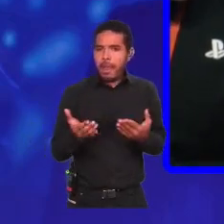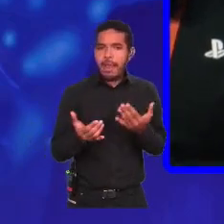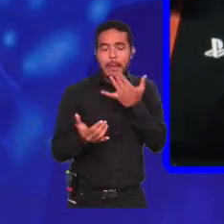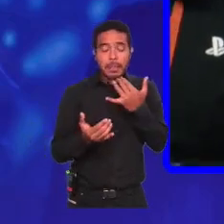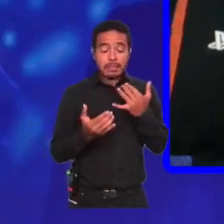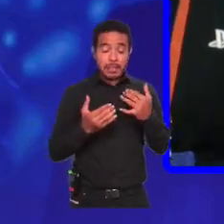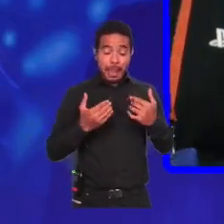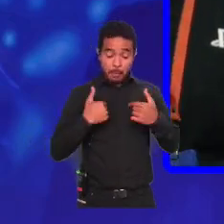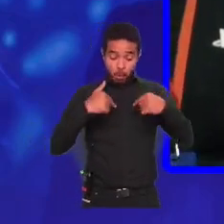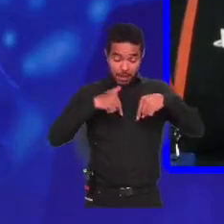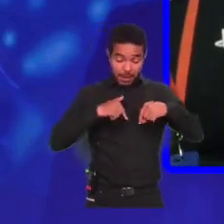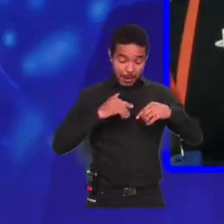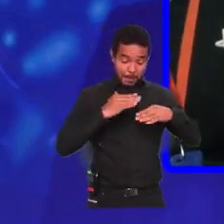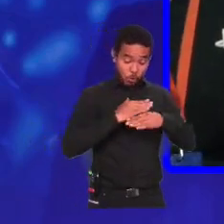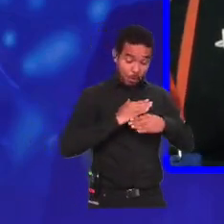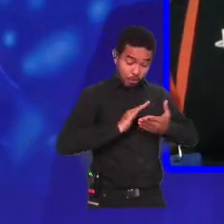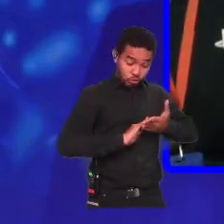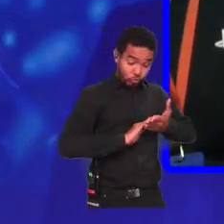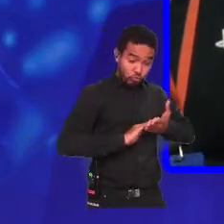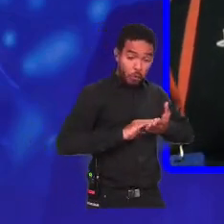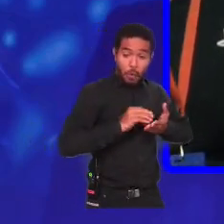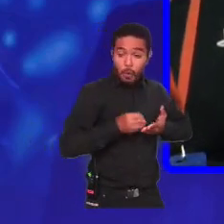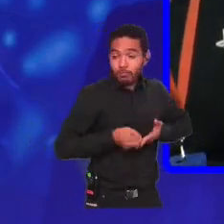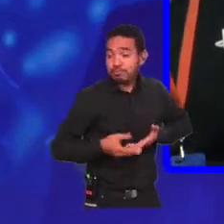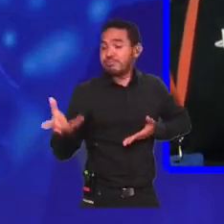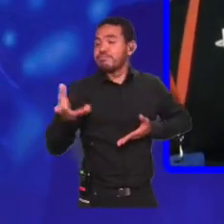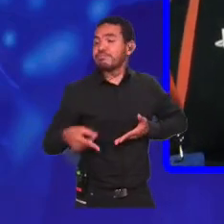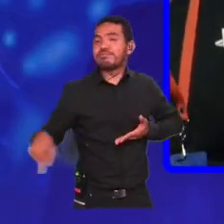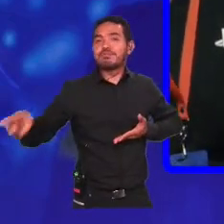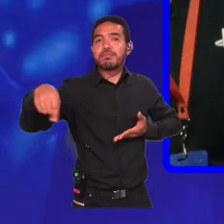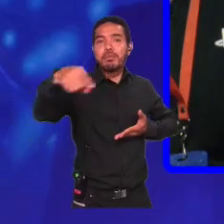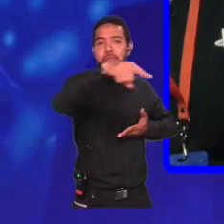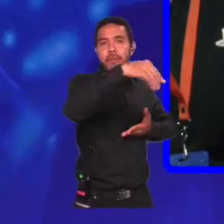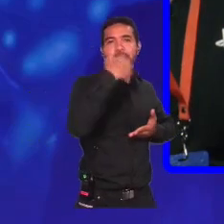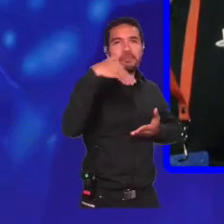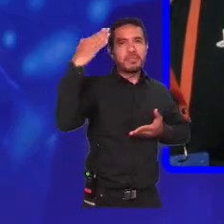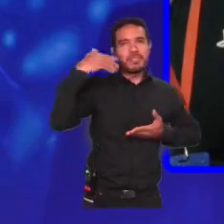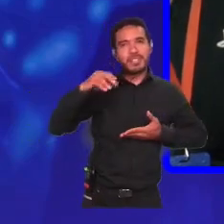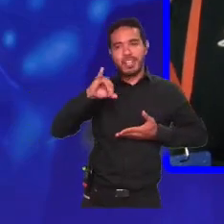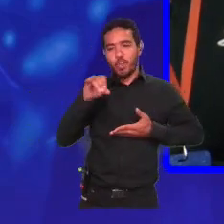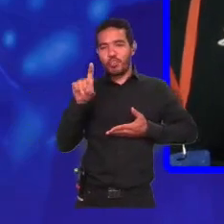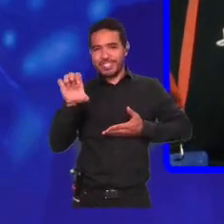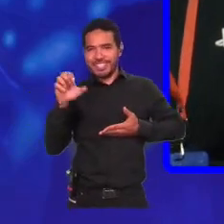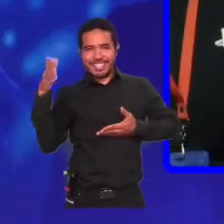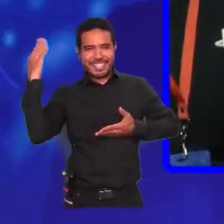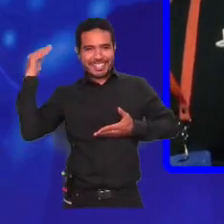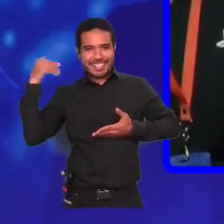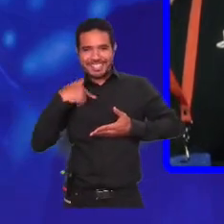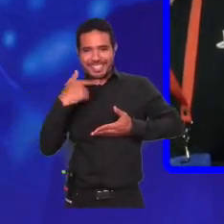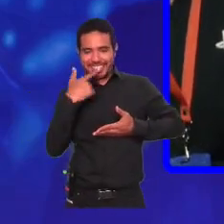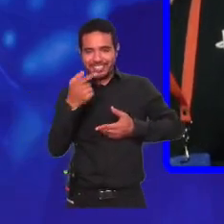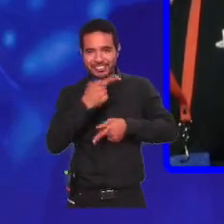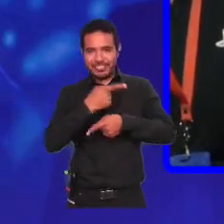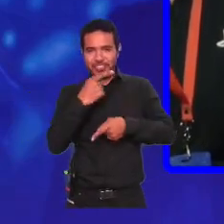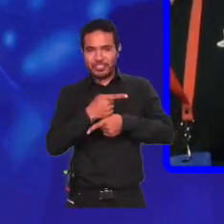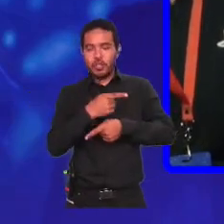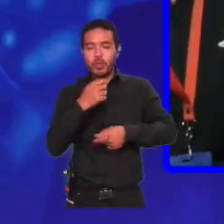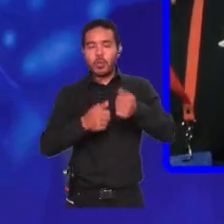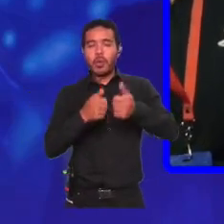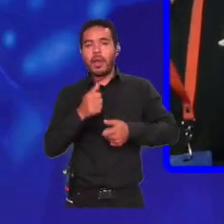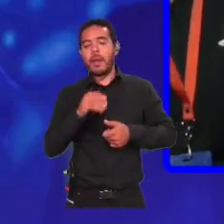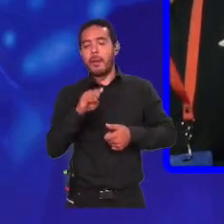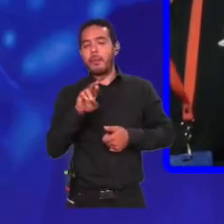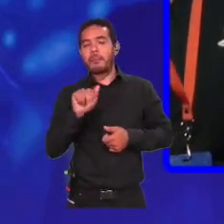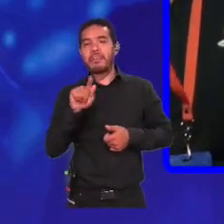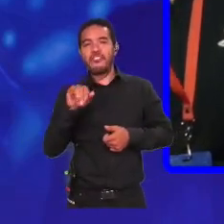is, and I think Paula has a great example of this, of some of the work she did on breathing systems for one of the games, where it took them several